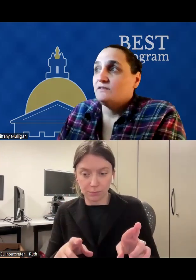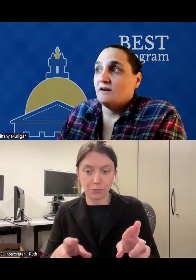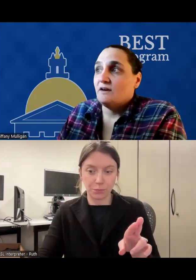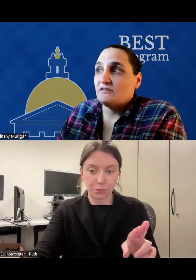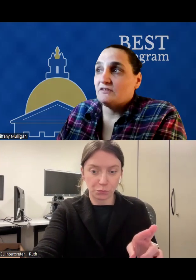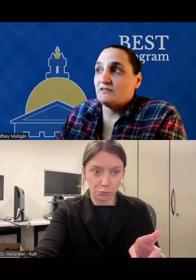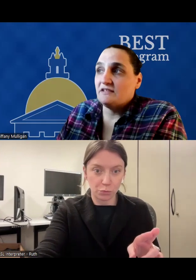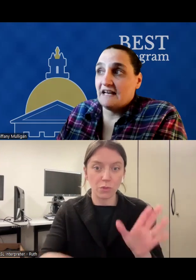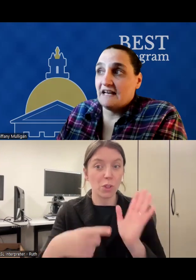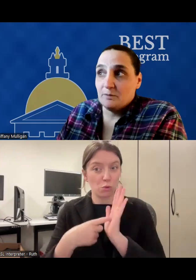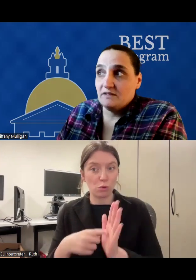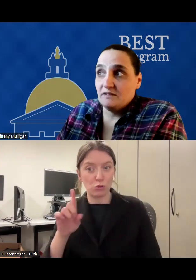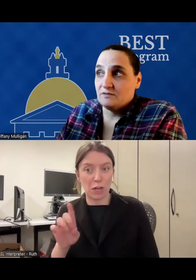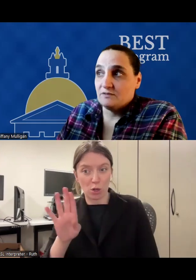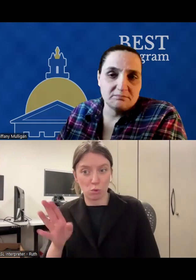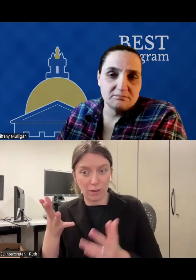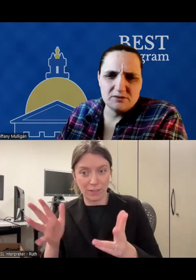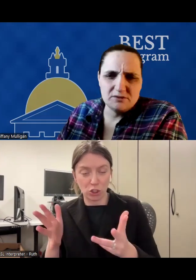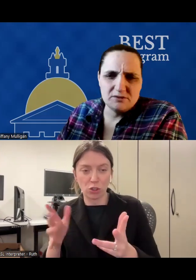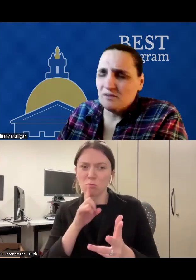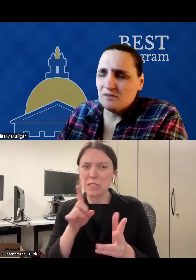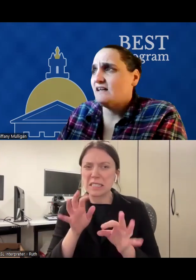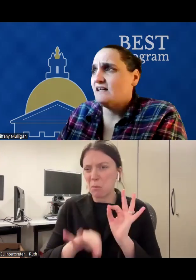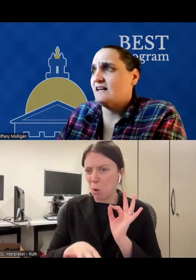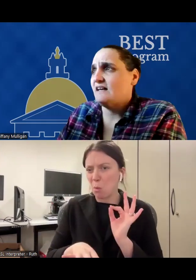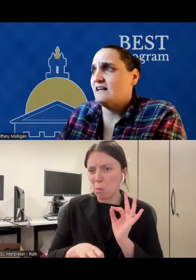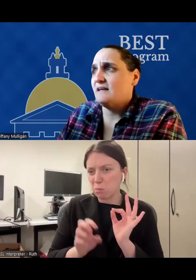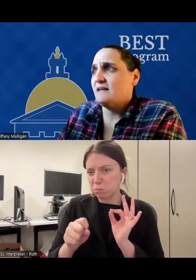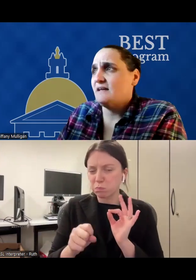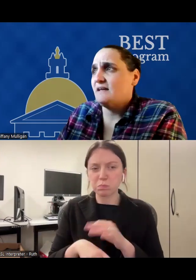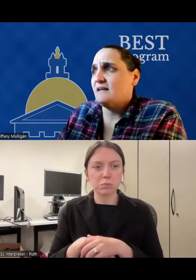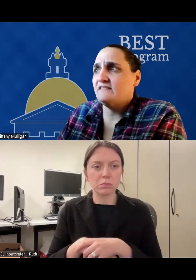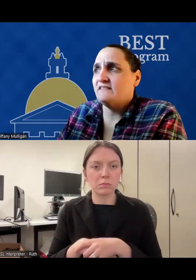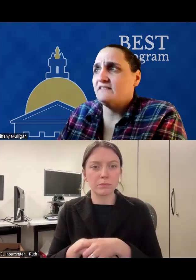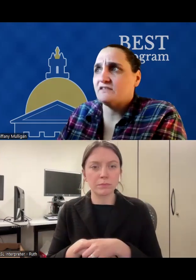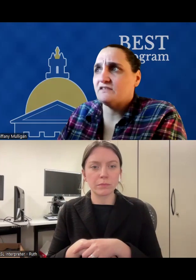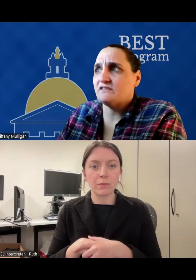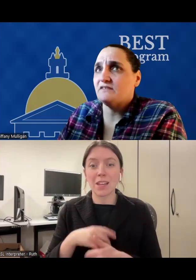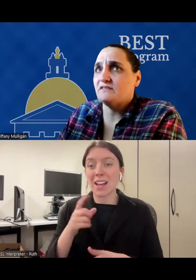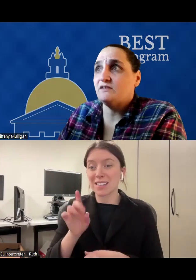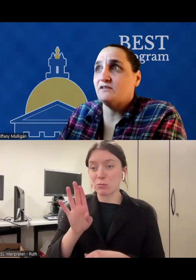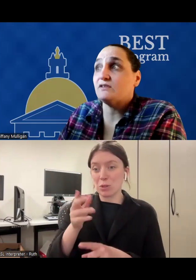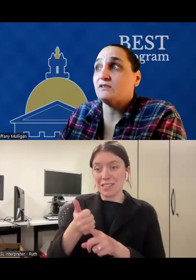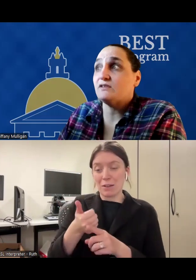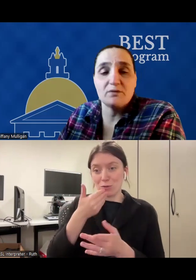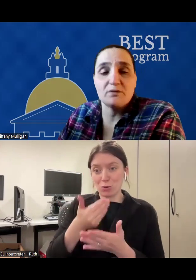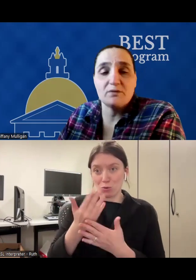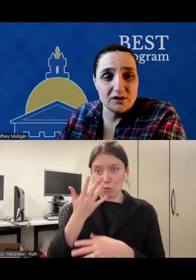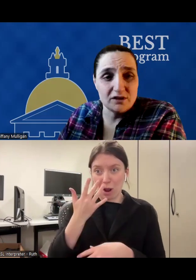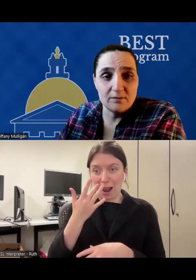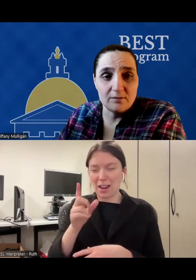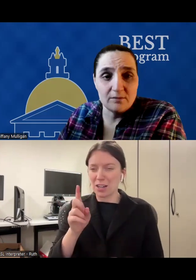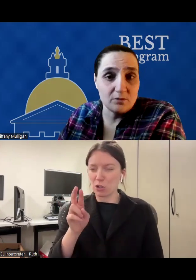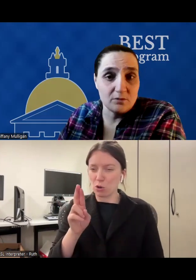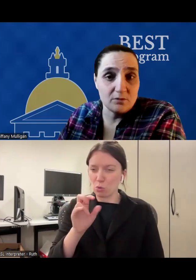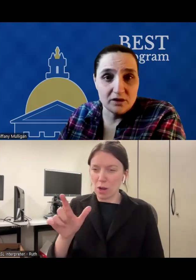I showed you the dashboard, it was pretty simple. And again, the dashboard is good because you can drill through and you can look at